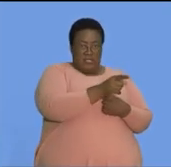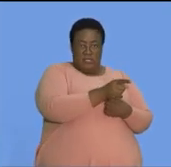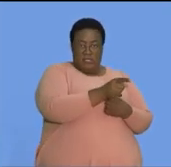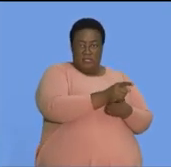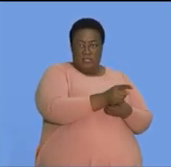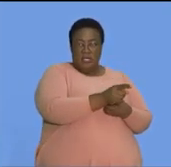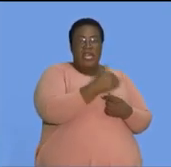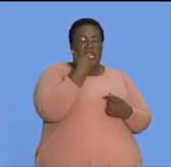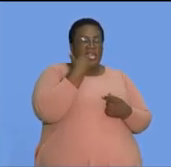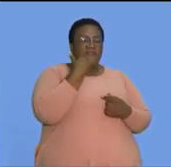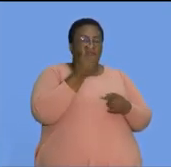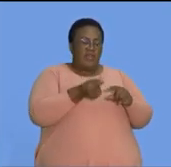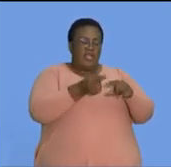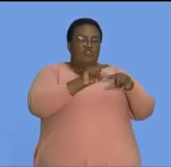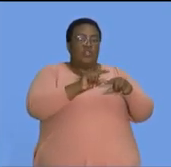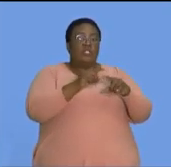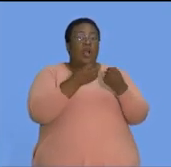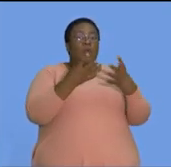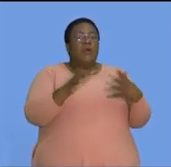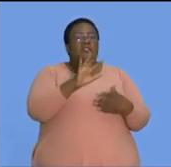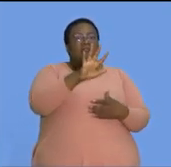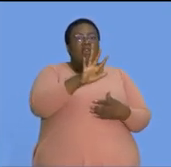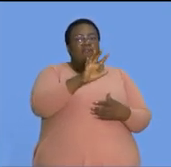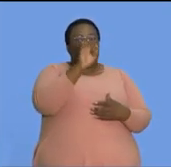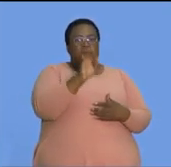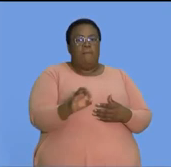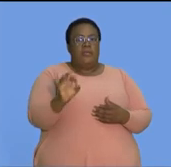interest rate was 5% per annum,